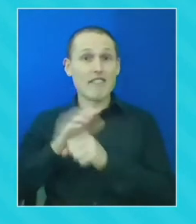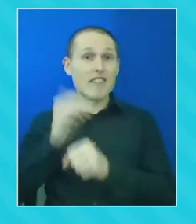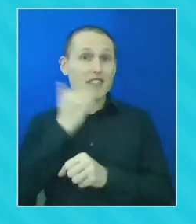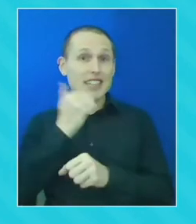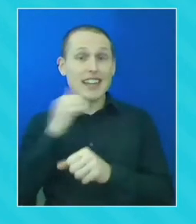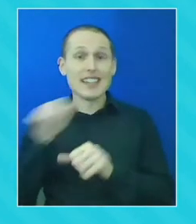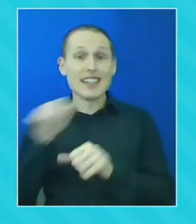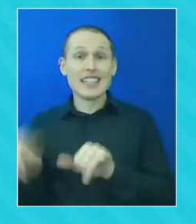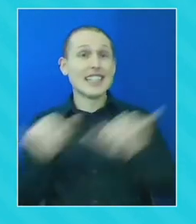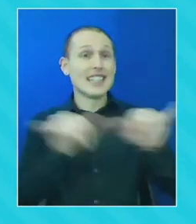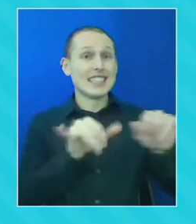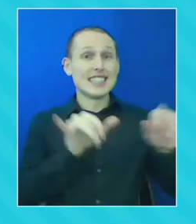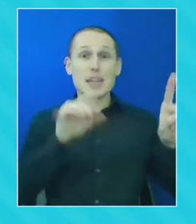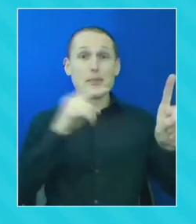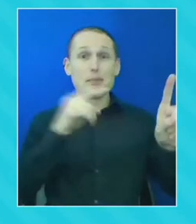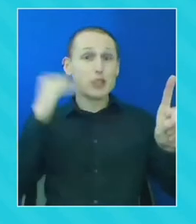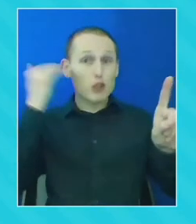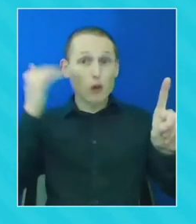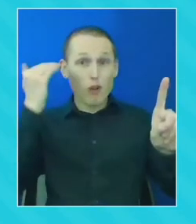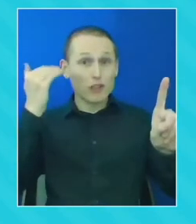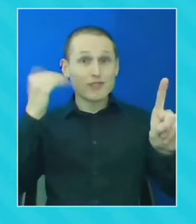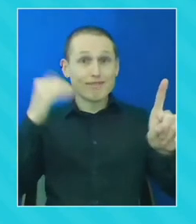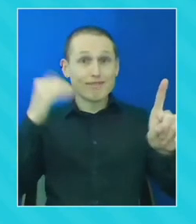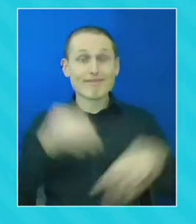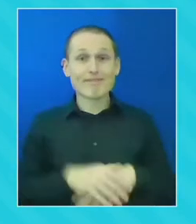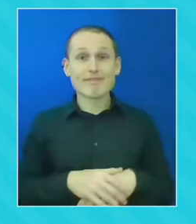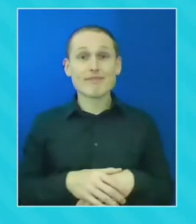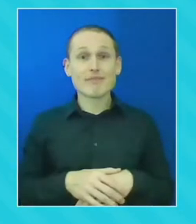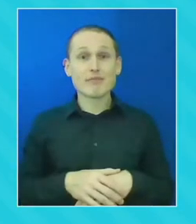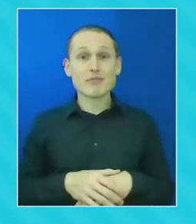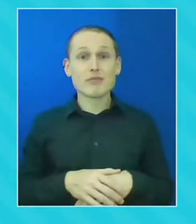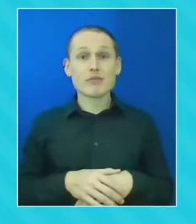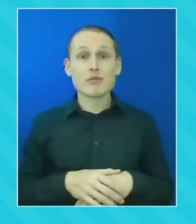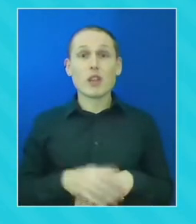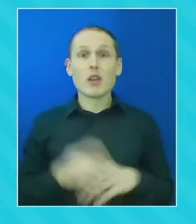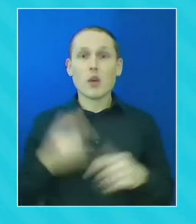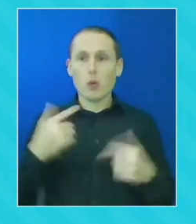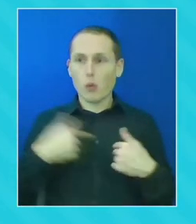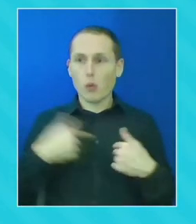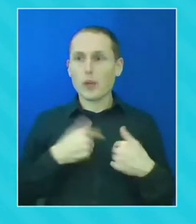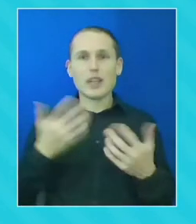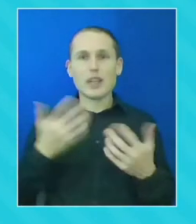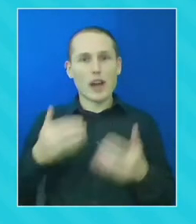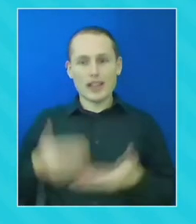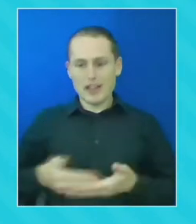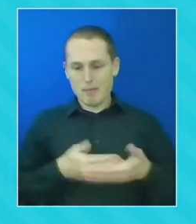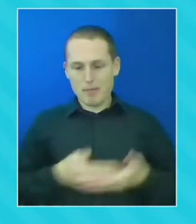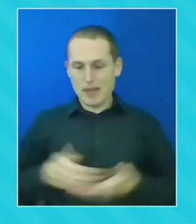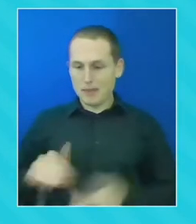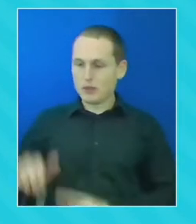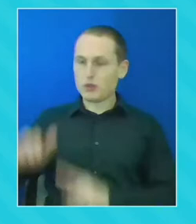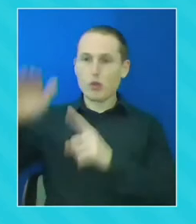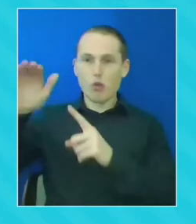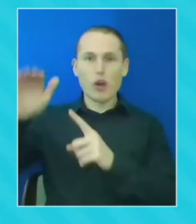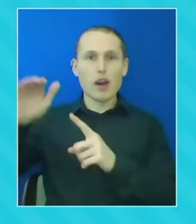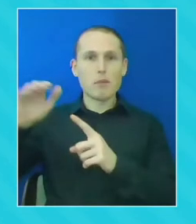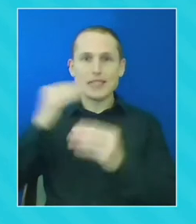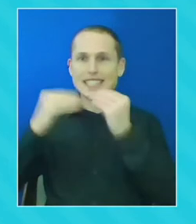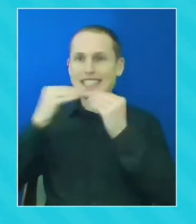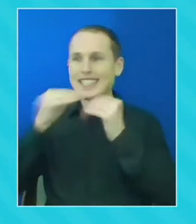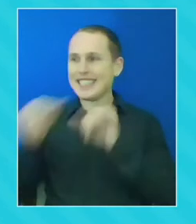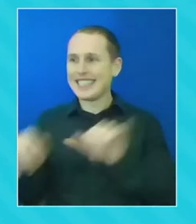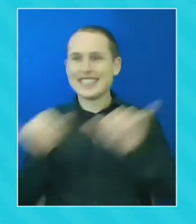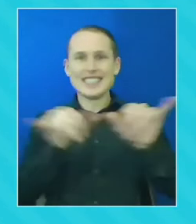the recommended amount of vegetables per day. We eventually want our babies to grow to consume what everyone else in the house is